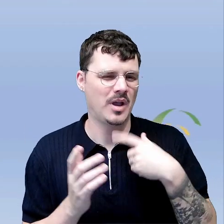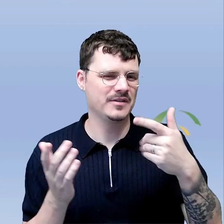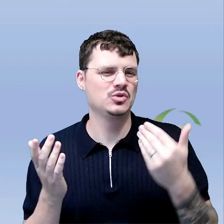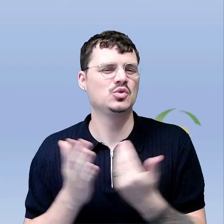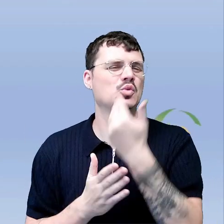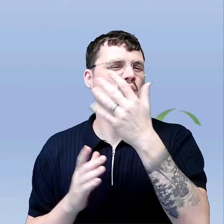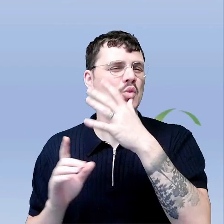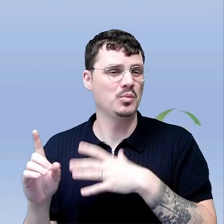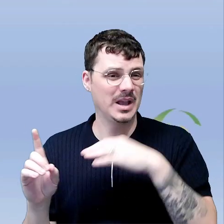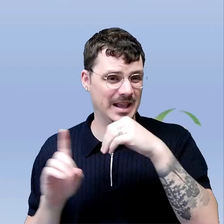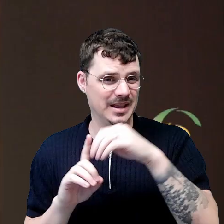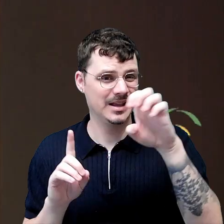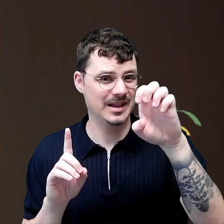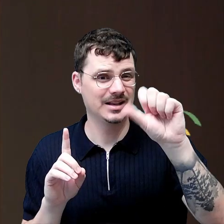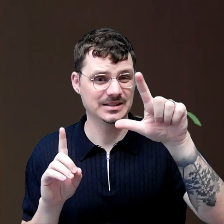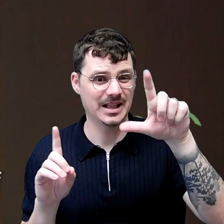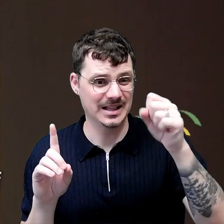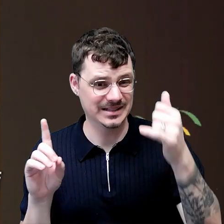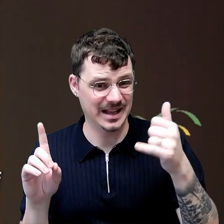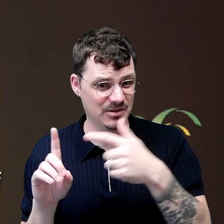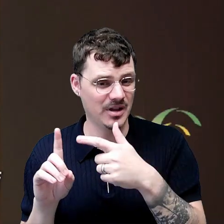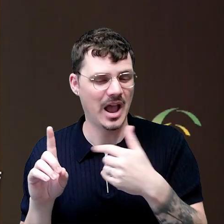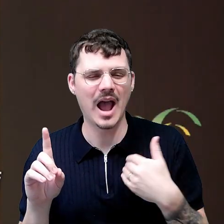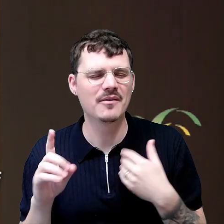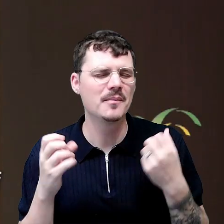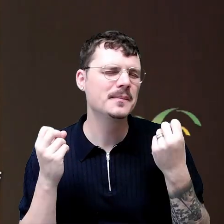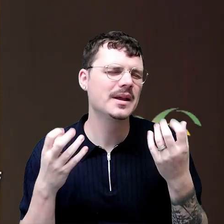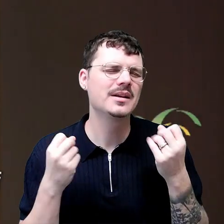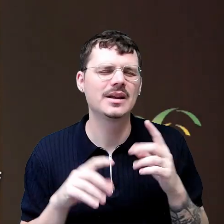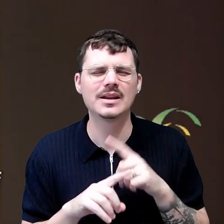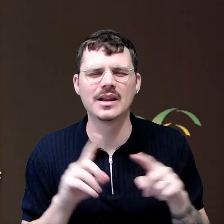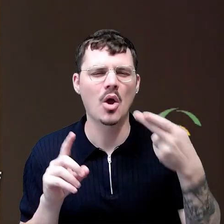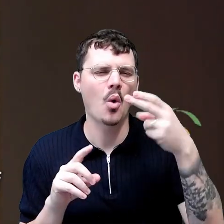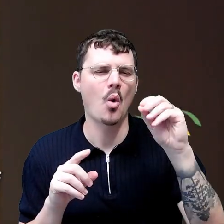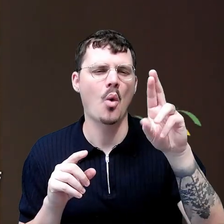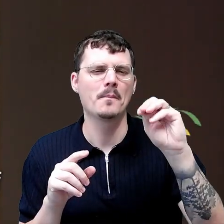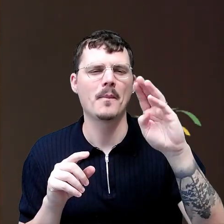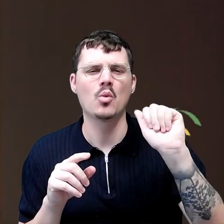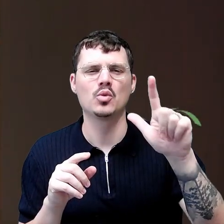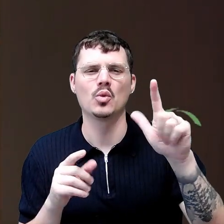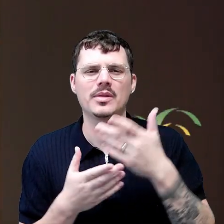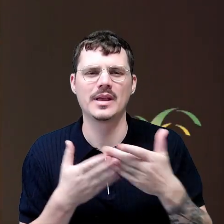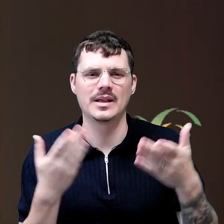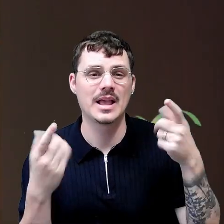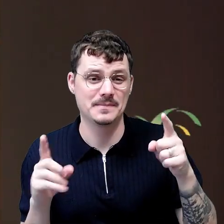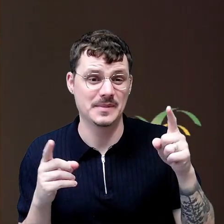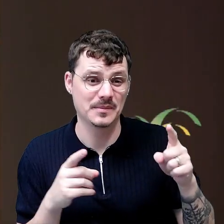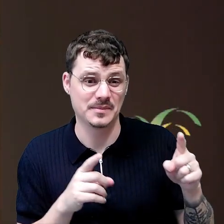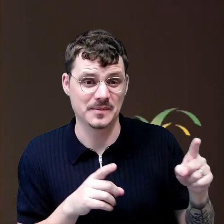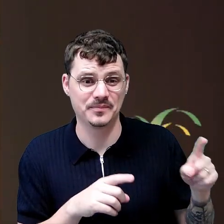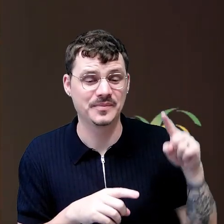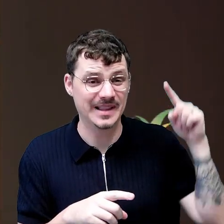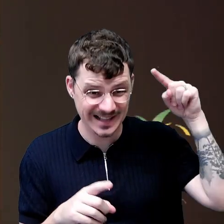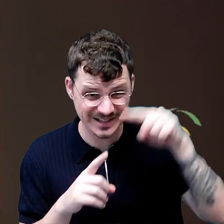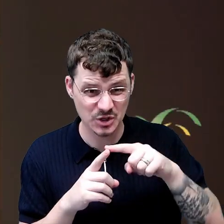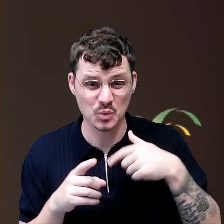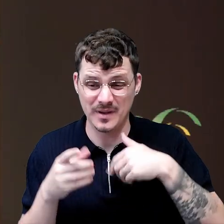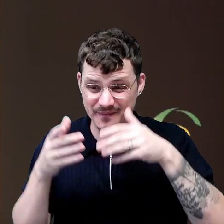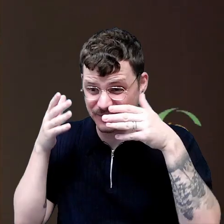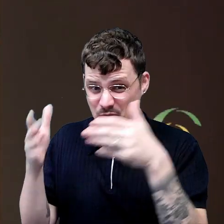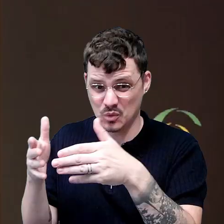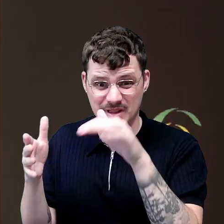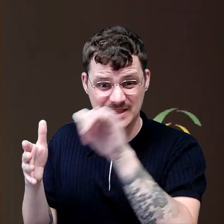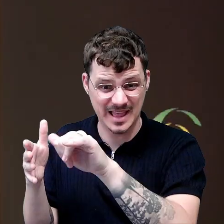new gal in the enhanced unit that has a whole bunch of hormonal stuff going on that until we treat